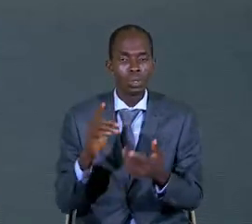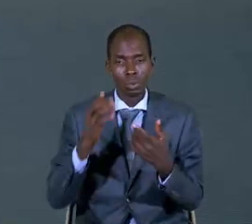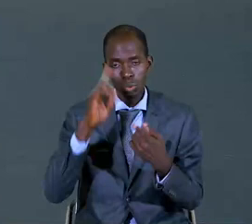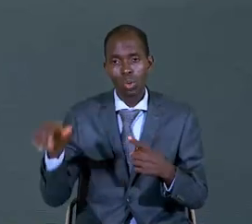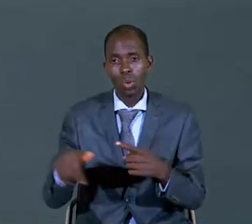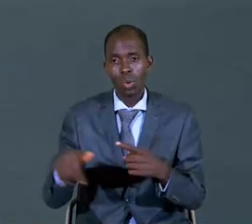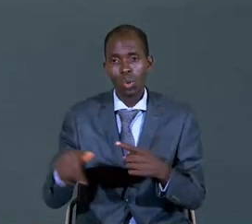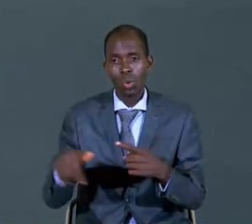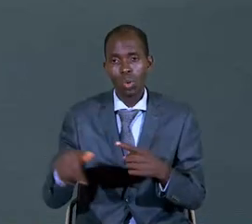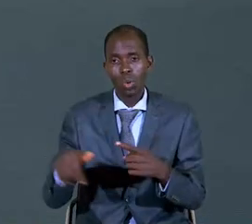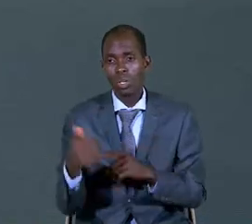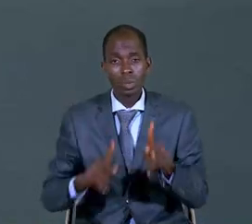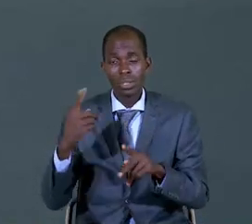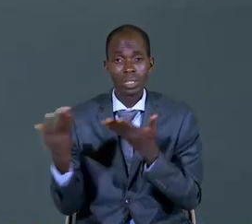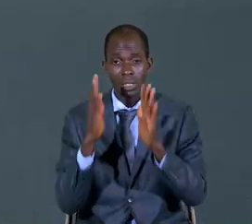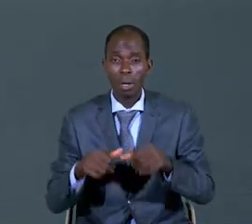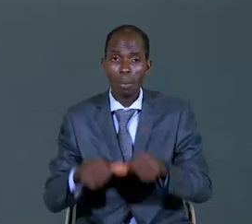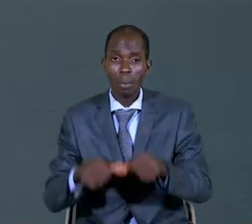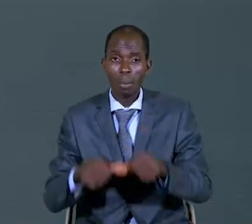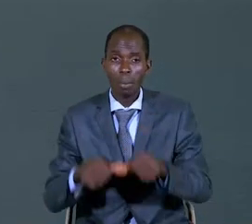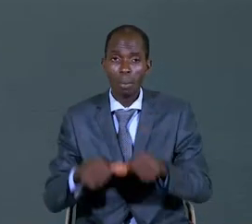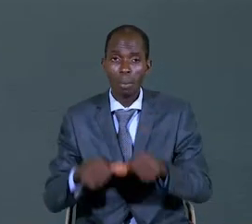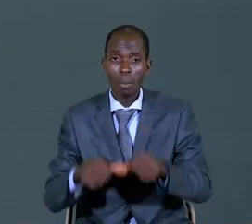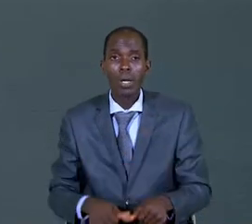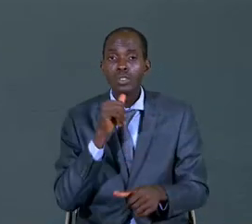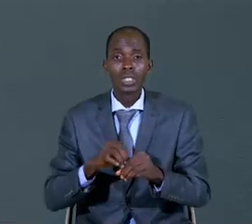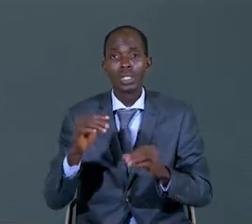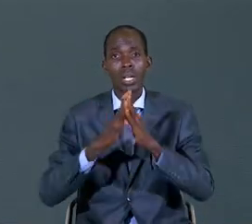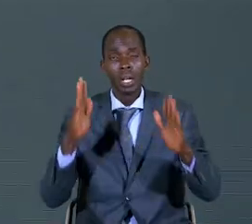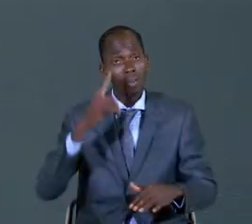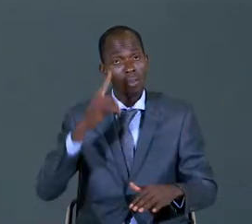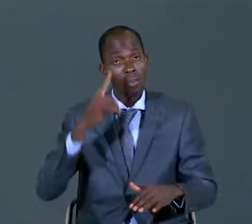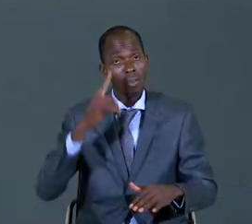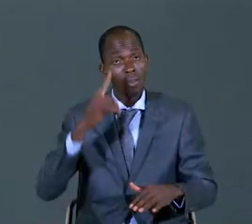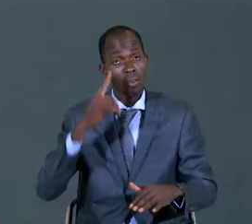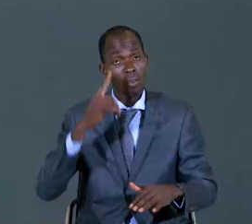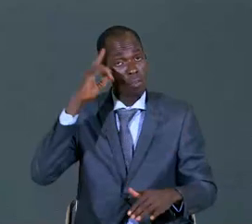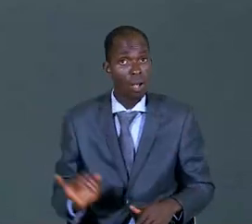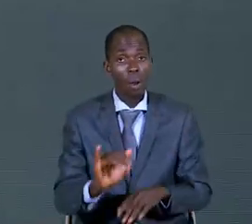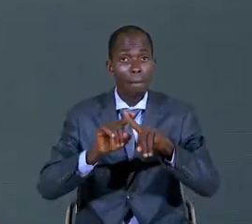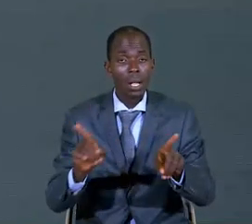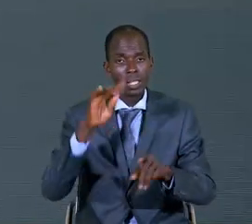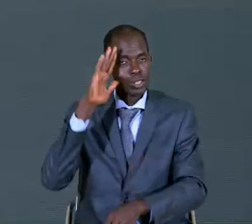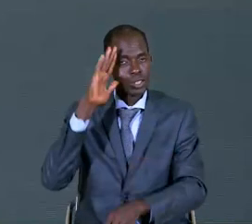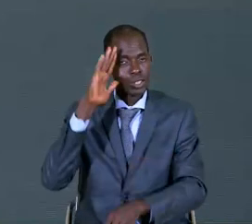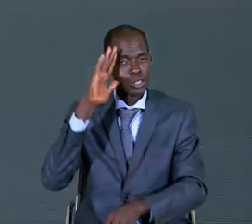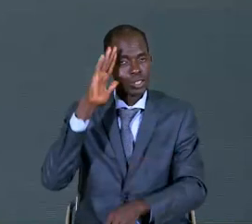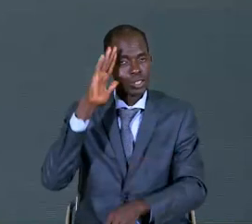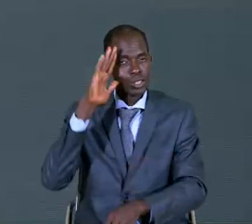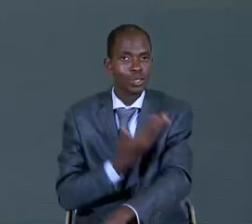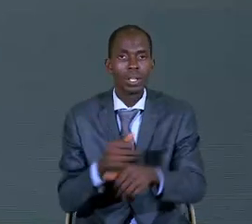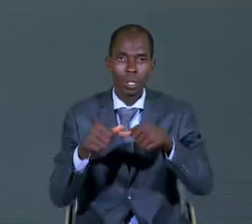The servant abideth not in the house forever, but the son